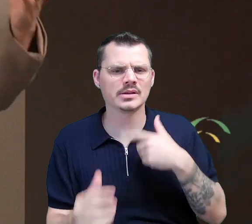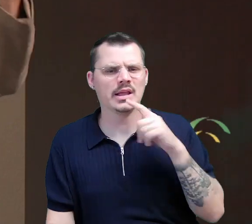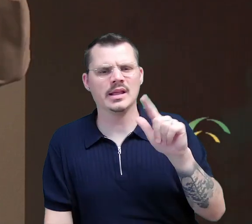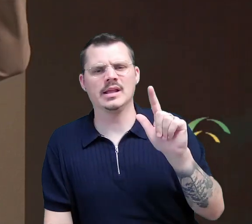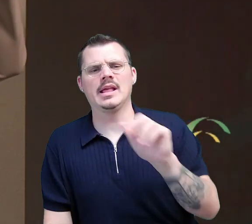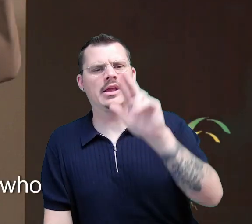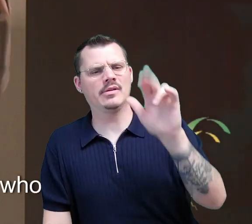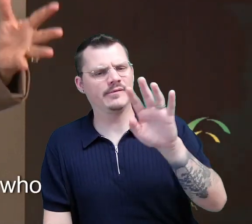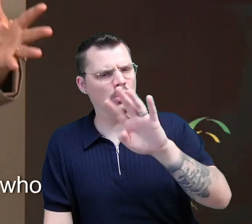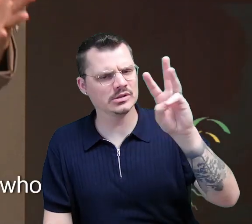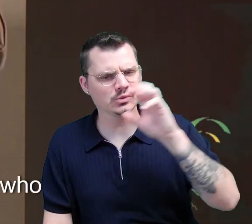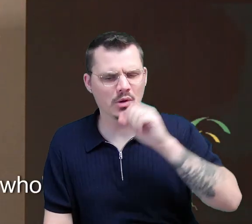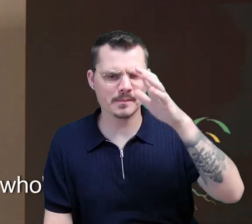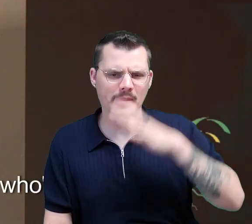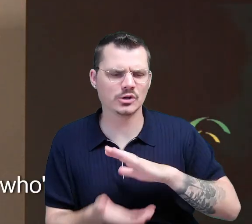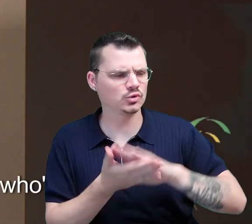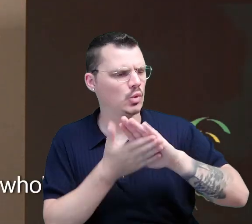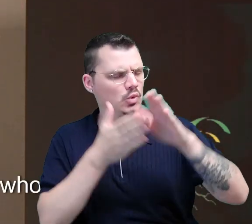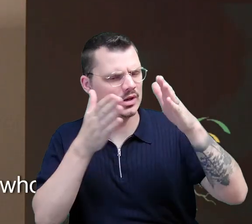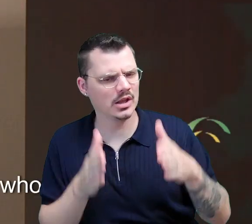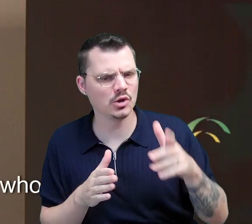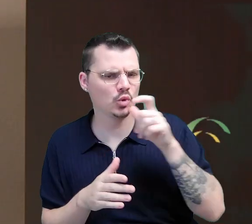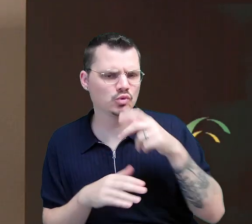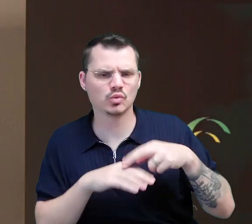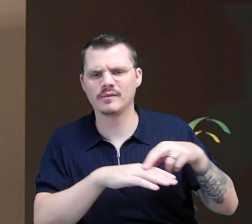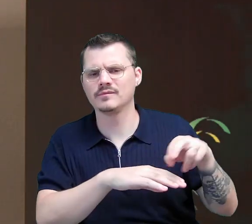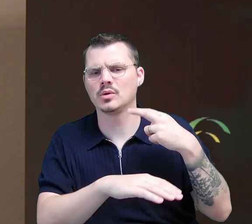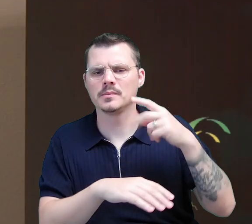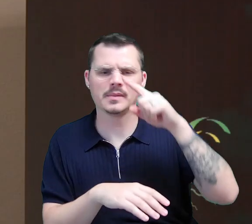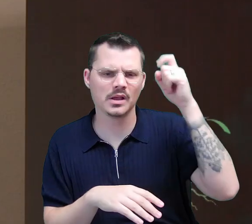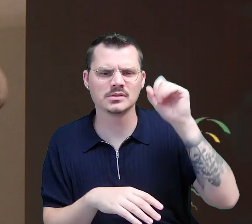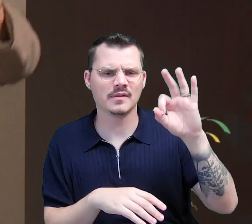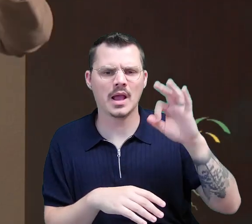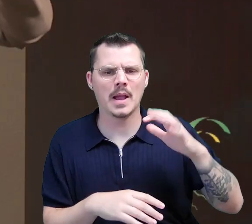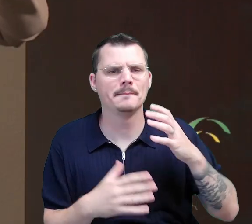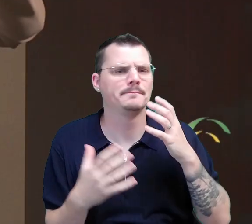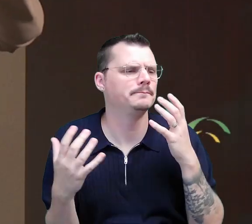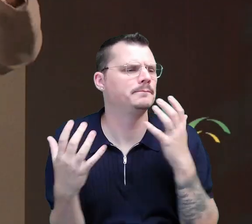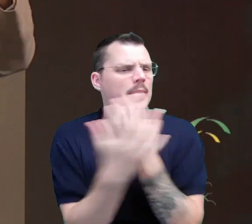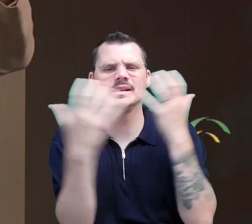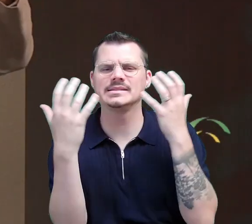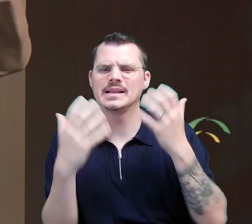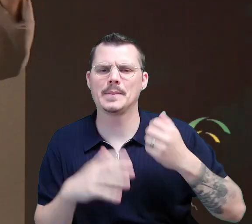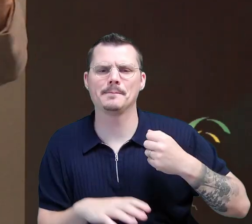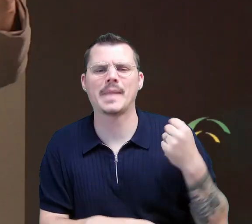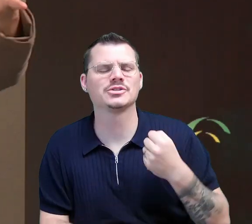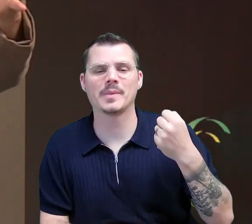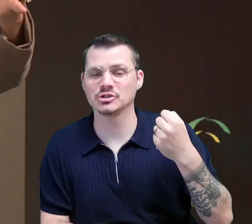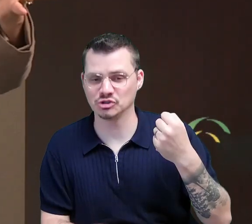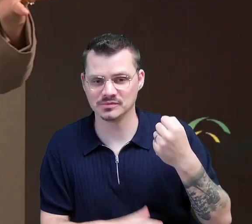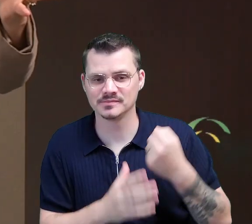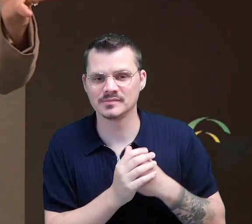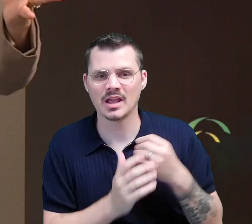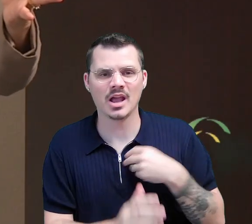Larry, 46-year-old man, works as a custodian who's referred because of amazing